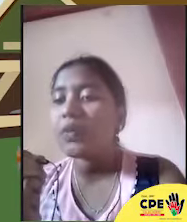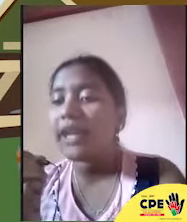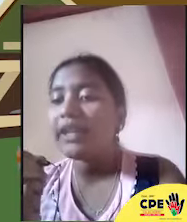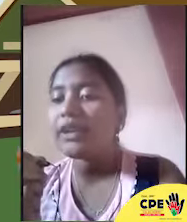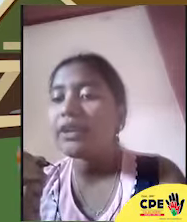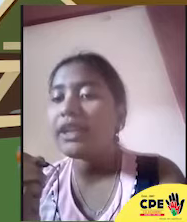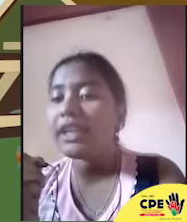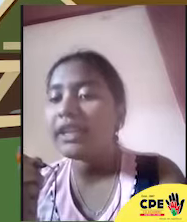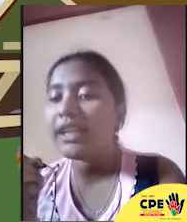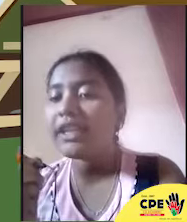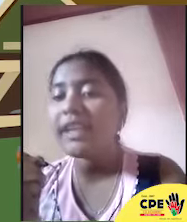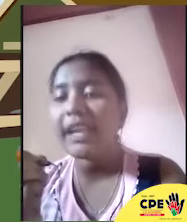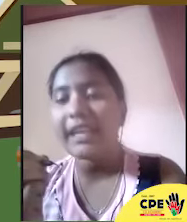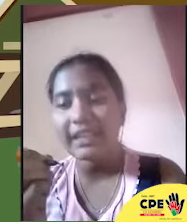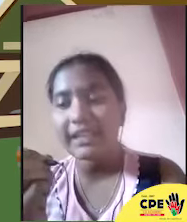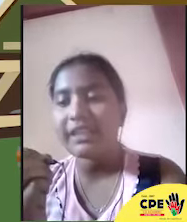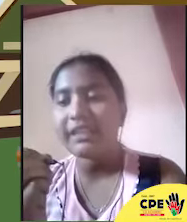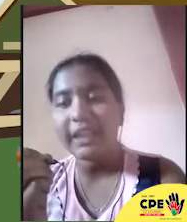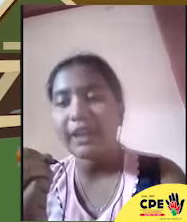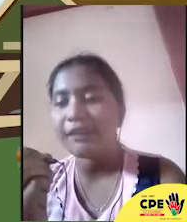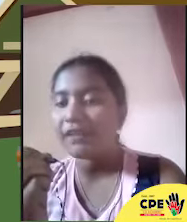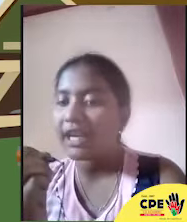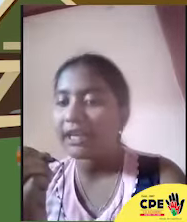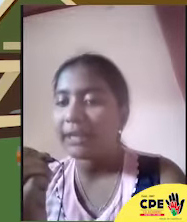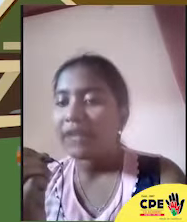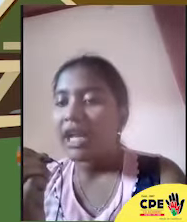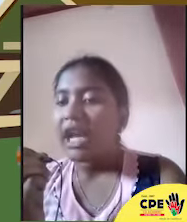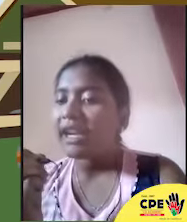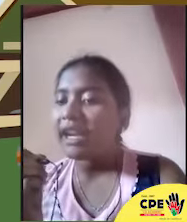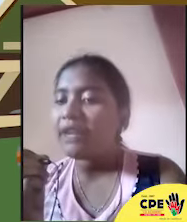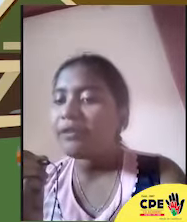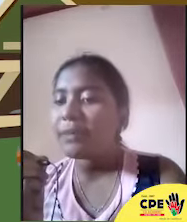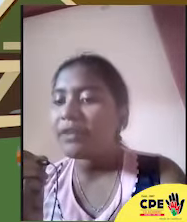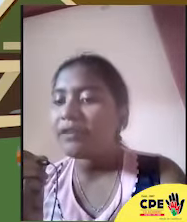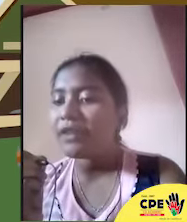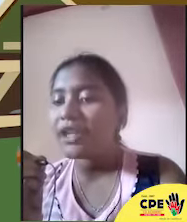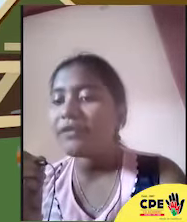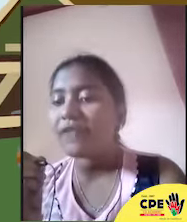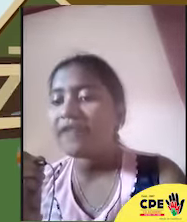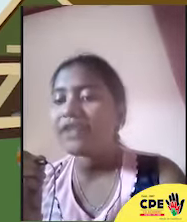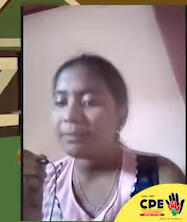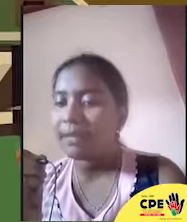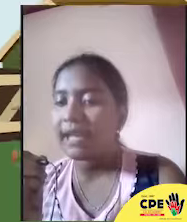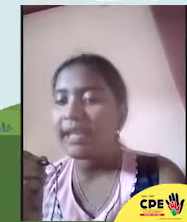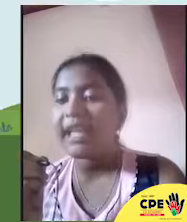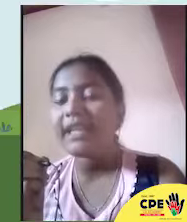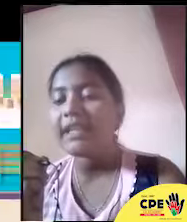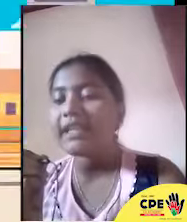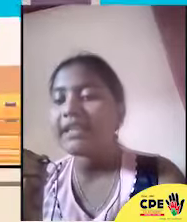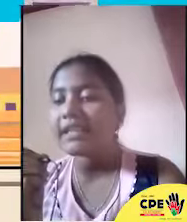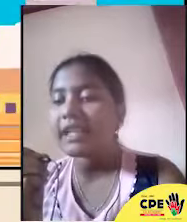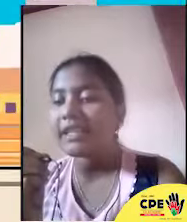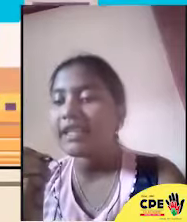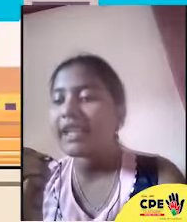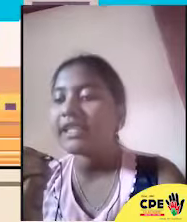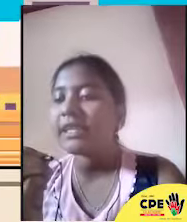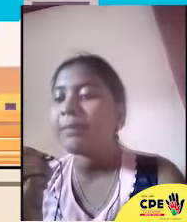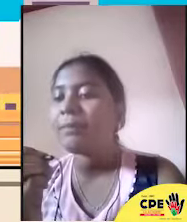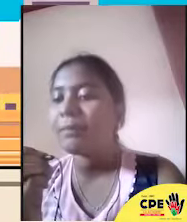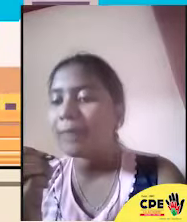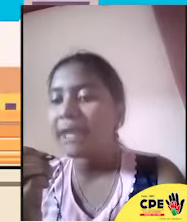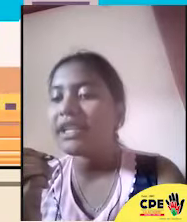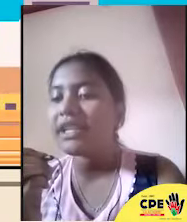a vital role in internal and external trade of the country. Right from the first 5 year plan, agriculture is considered as